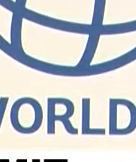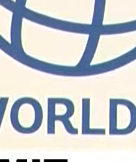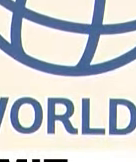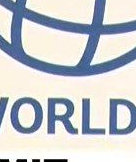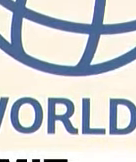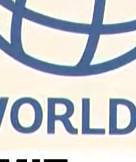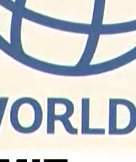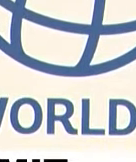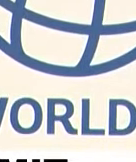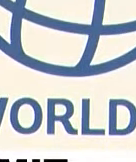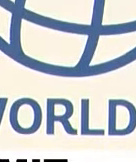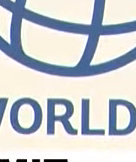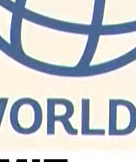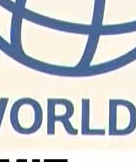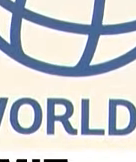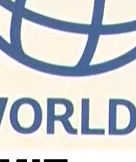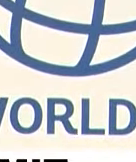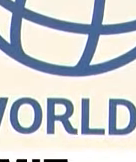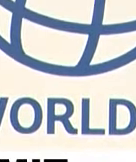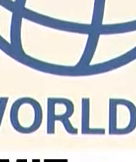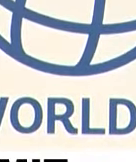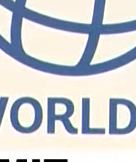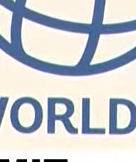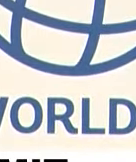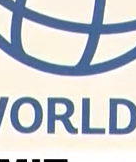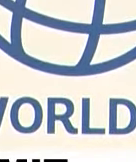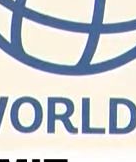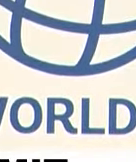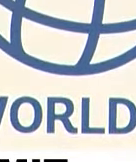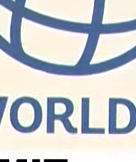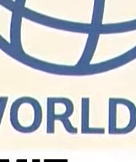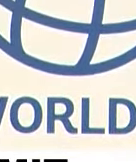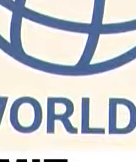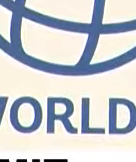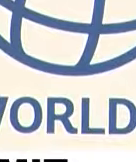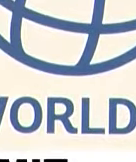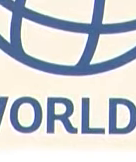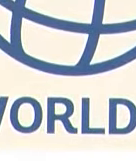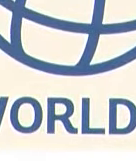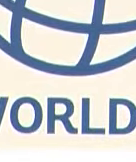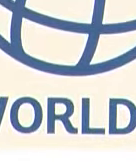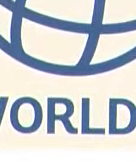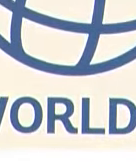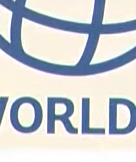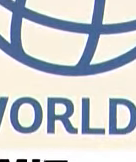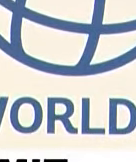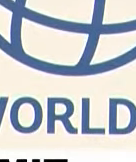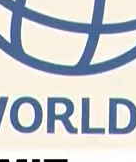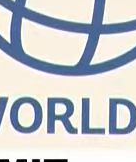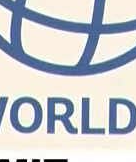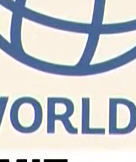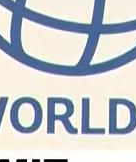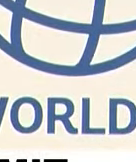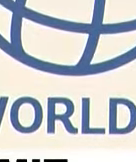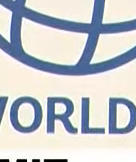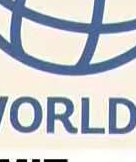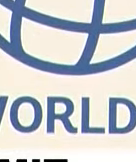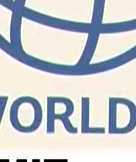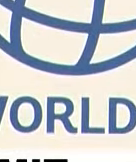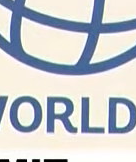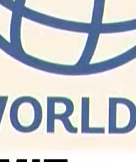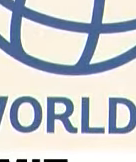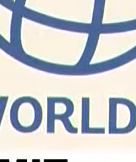17 Sustainable Development Goals. Our biggest challenge is not a scarcity